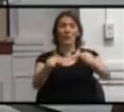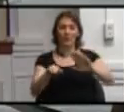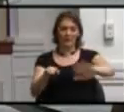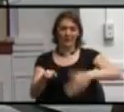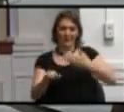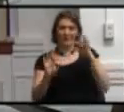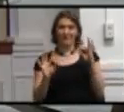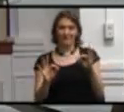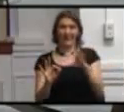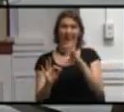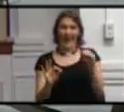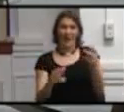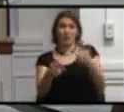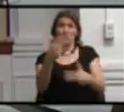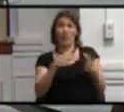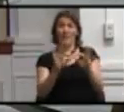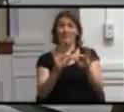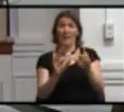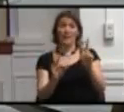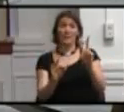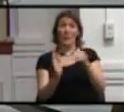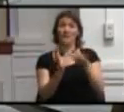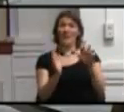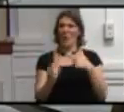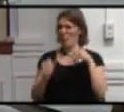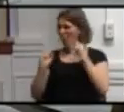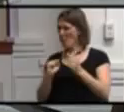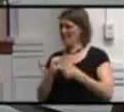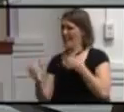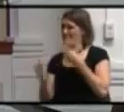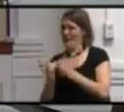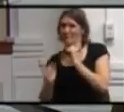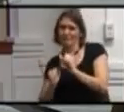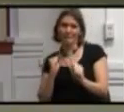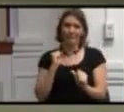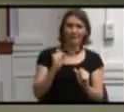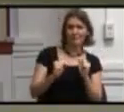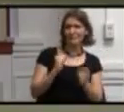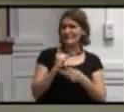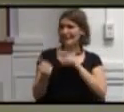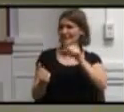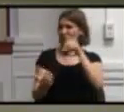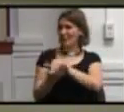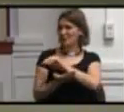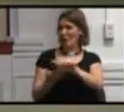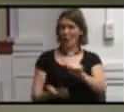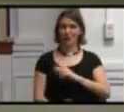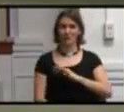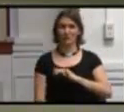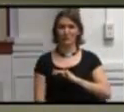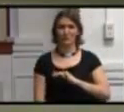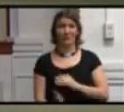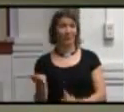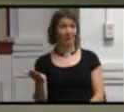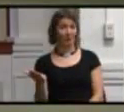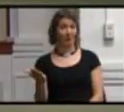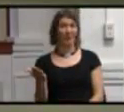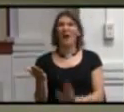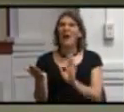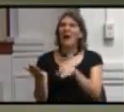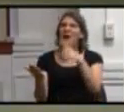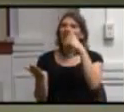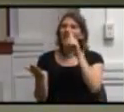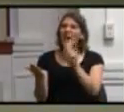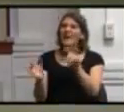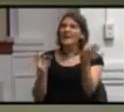and a $2,500 trade. We are saving money like crazy. Yeah, tonight. What a good day. But Carol,